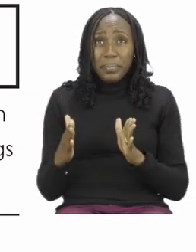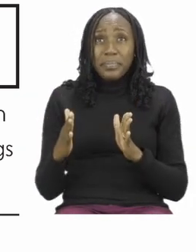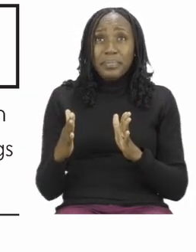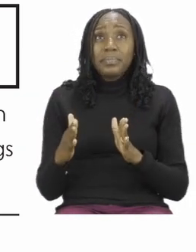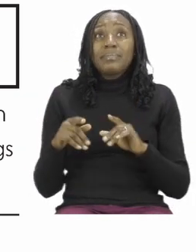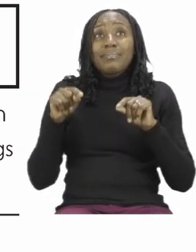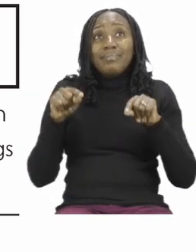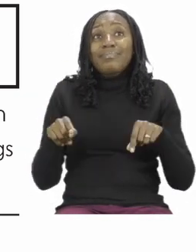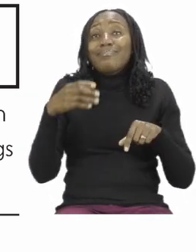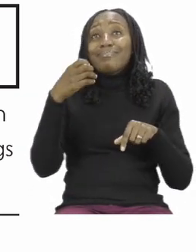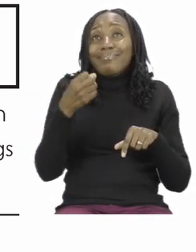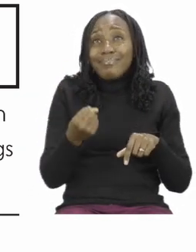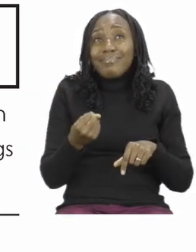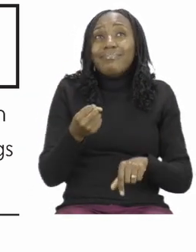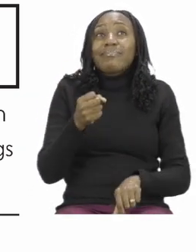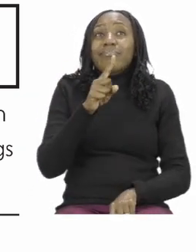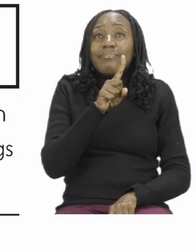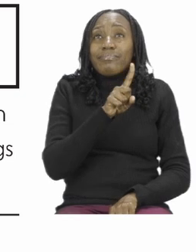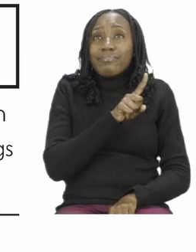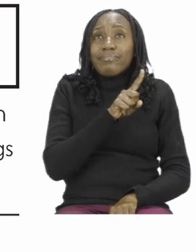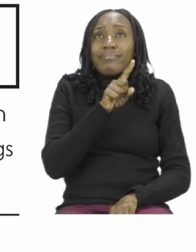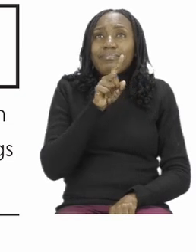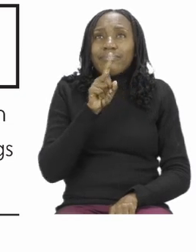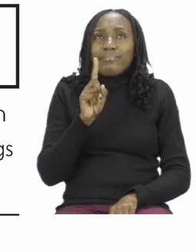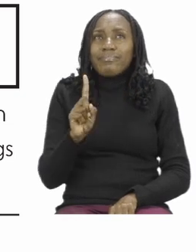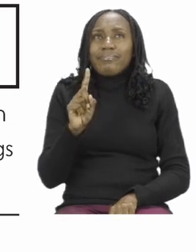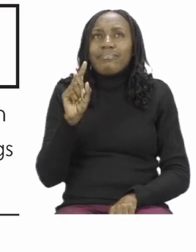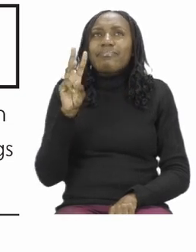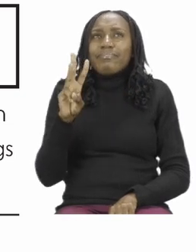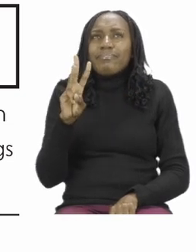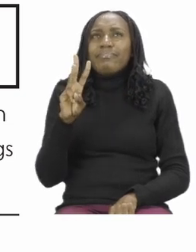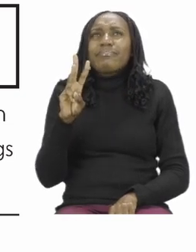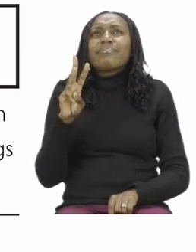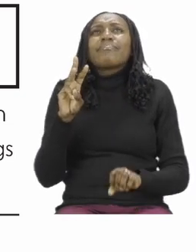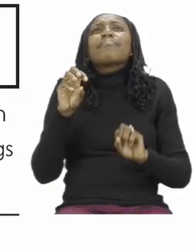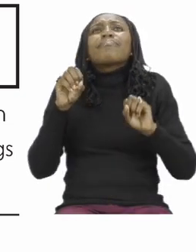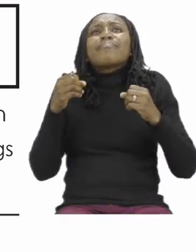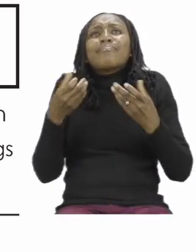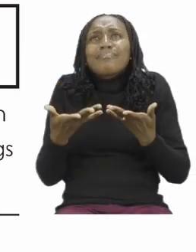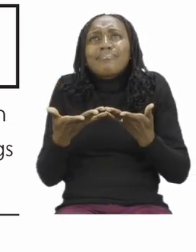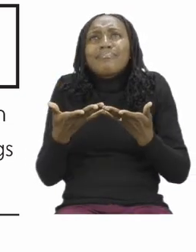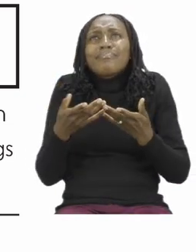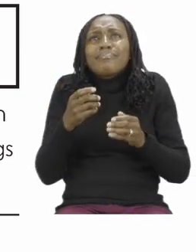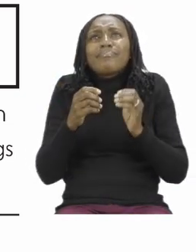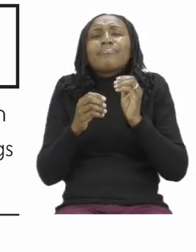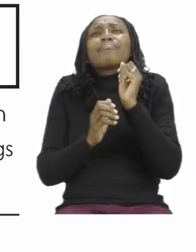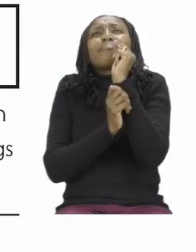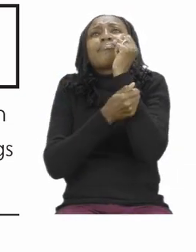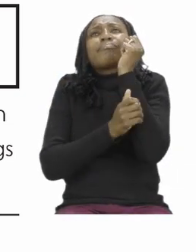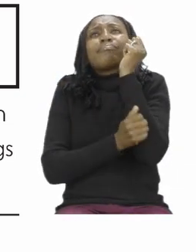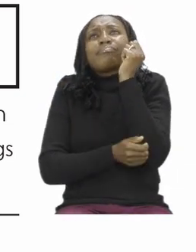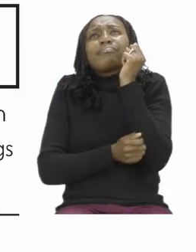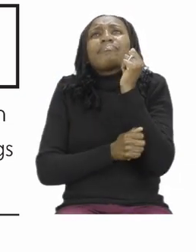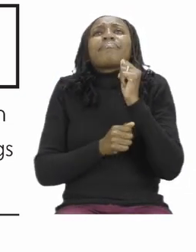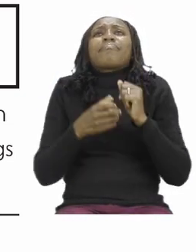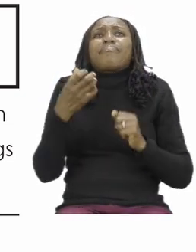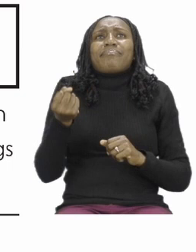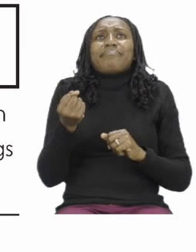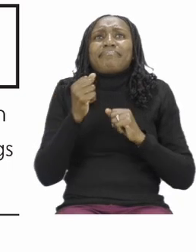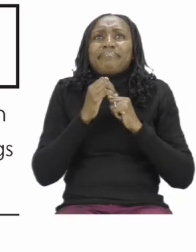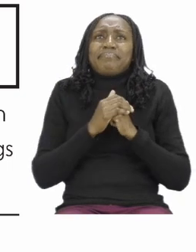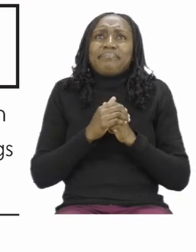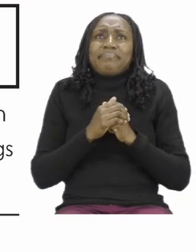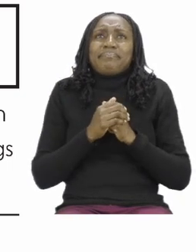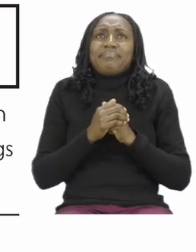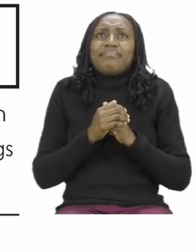left. How many bags of maize did he sell? Let's read it again.